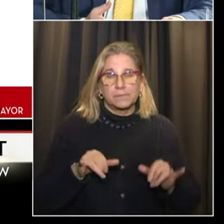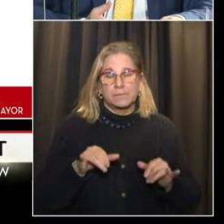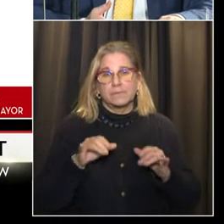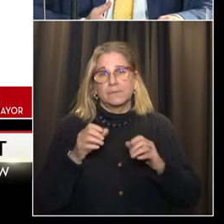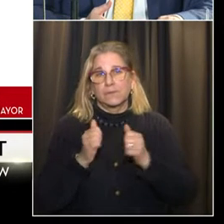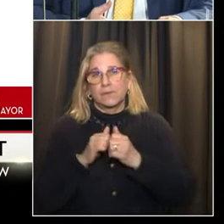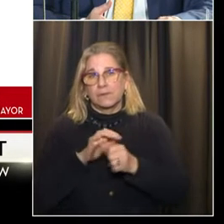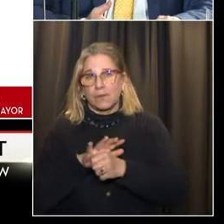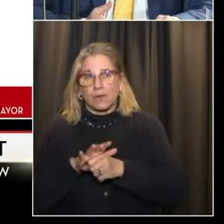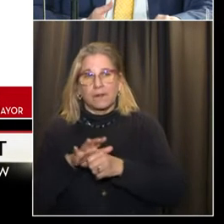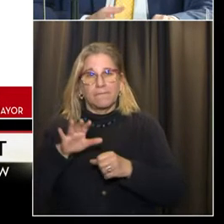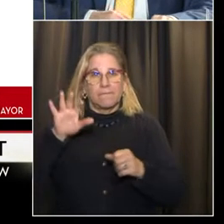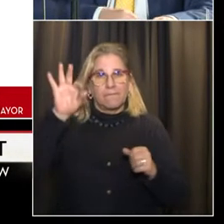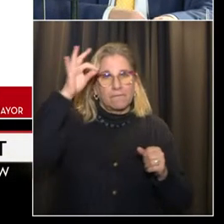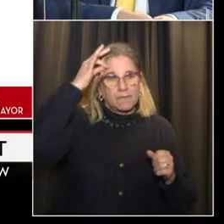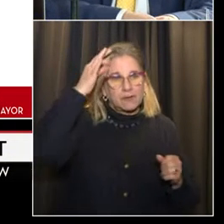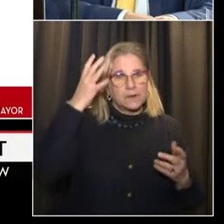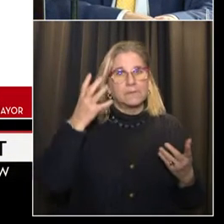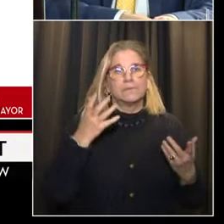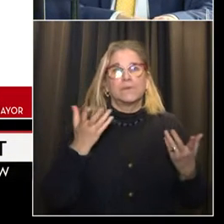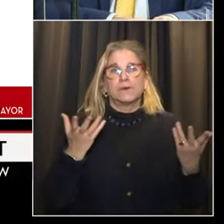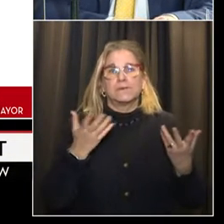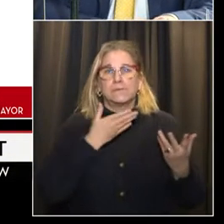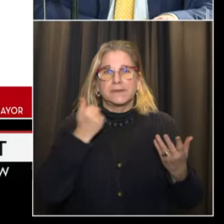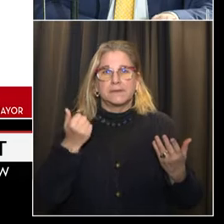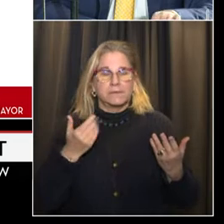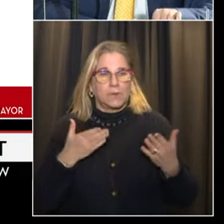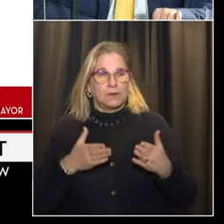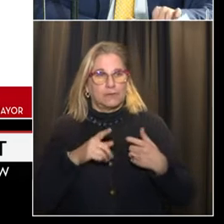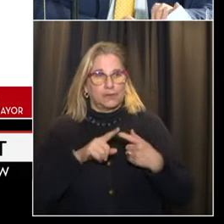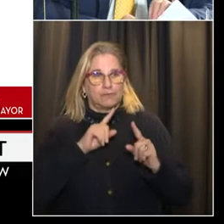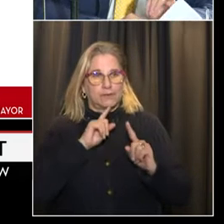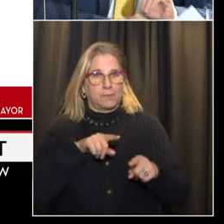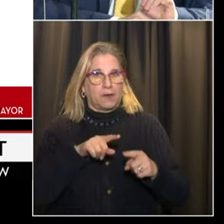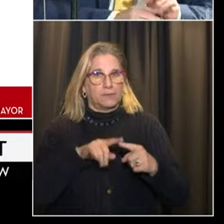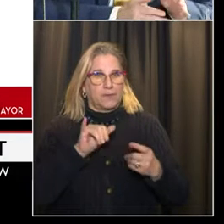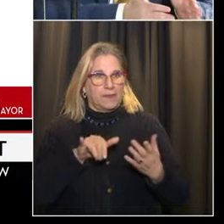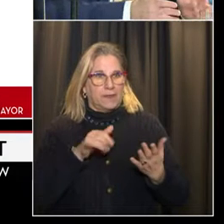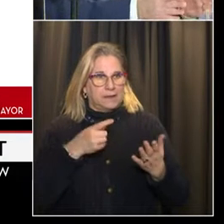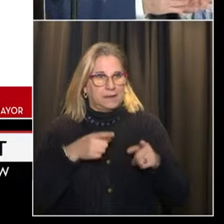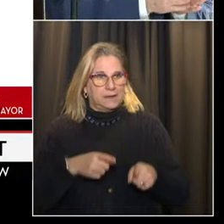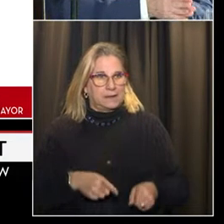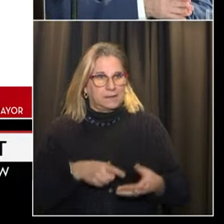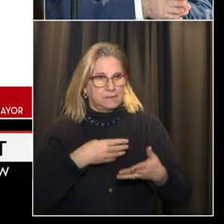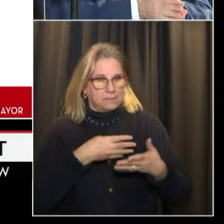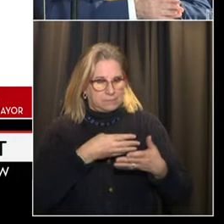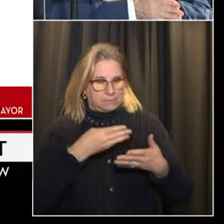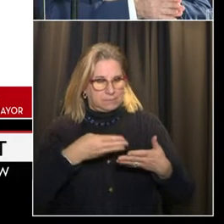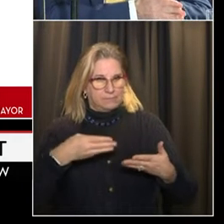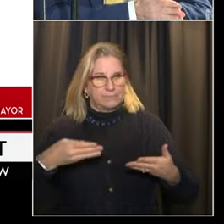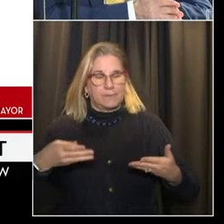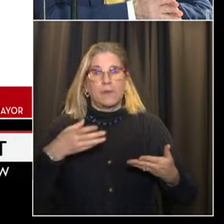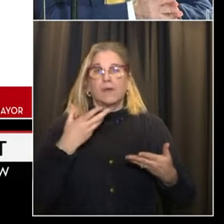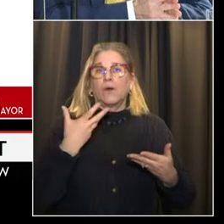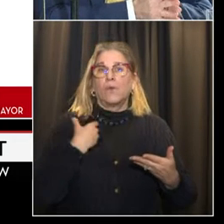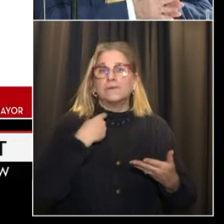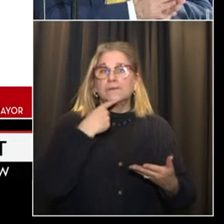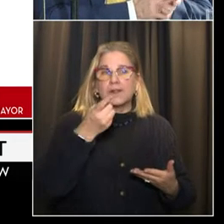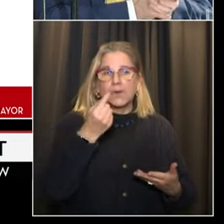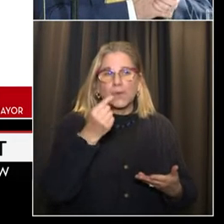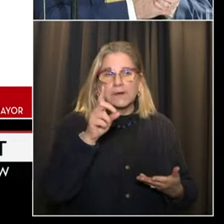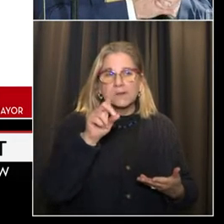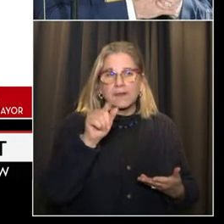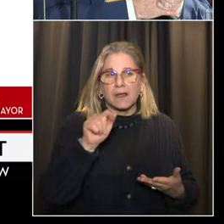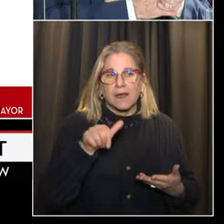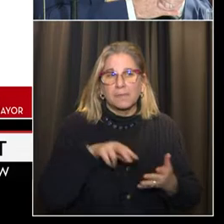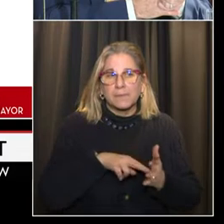taken. And I'll kind of walk through what the data means, and I'll kind of go, the starting point's 2012 because that was our low